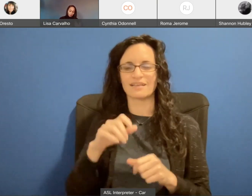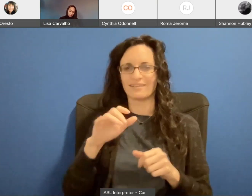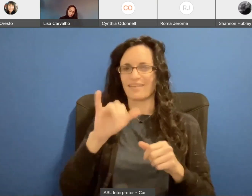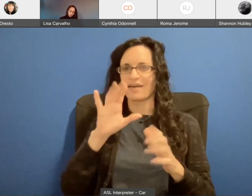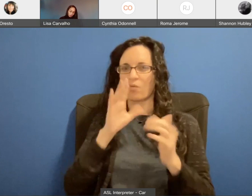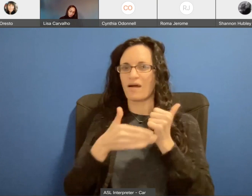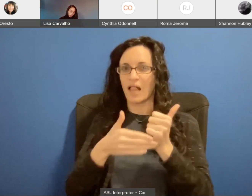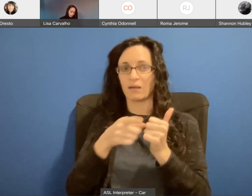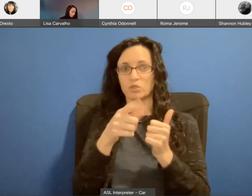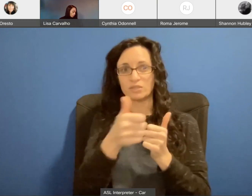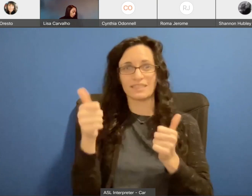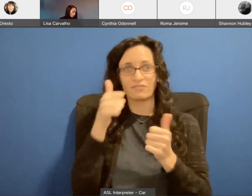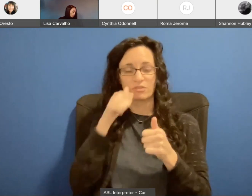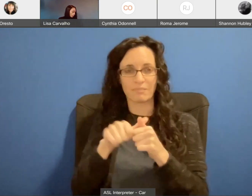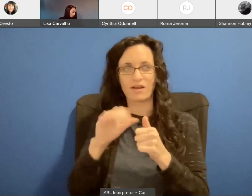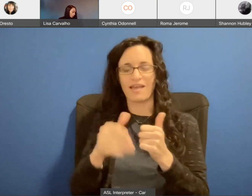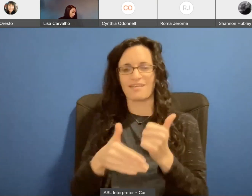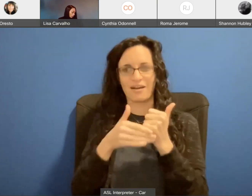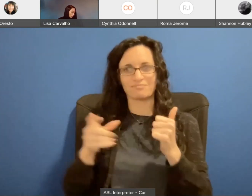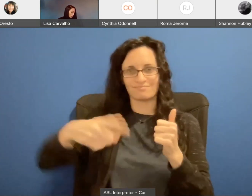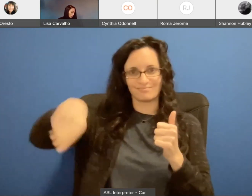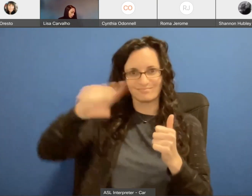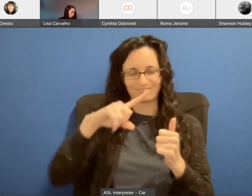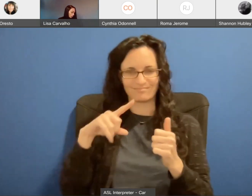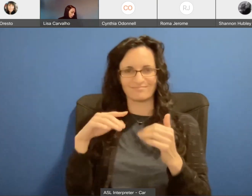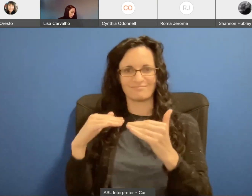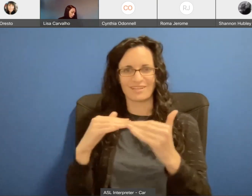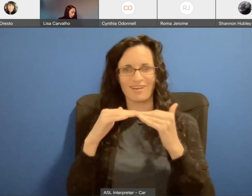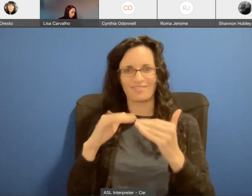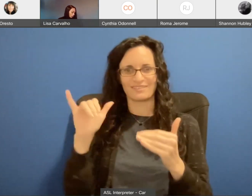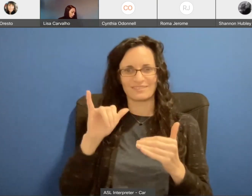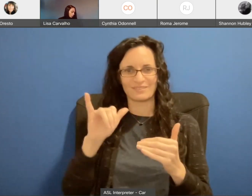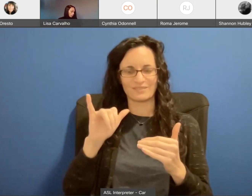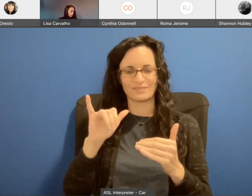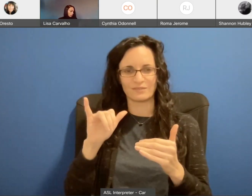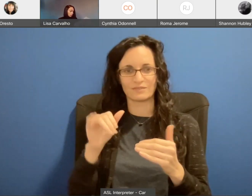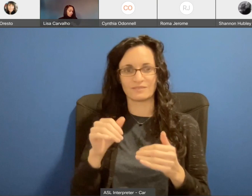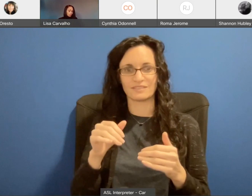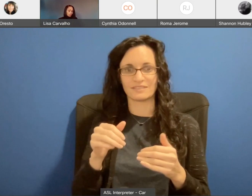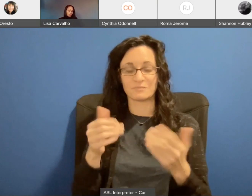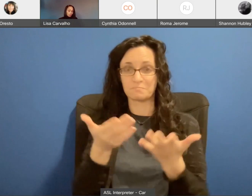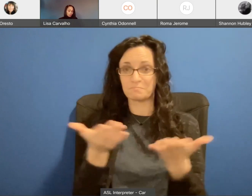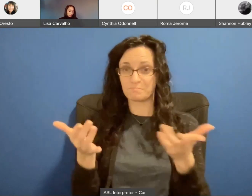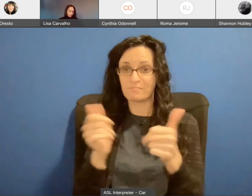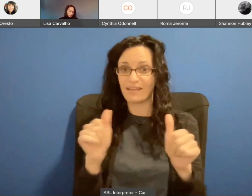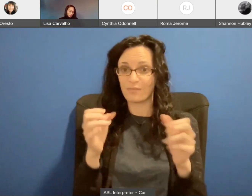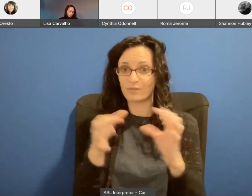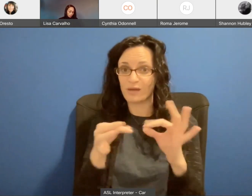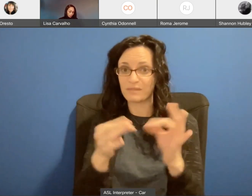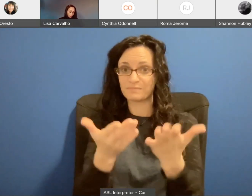here in hearing it repeated. So anyone willing to share something that kind of stands out for you?